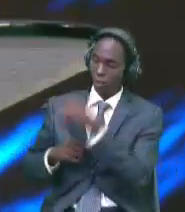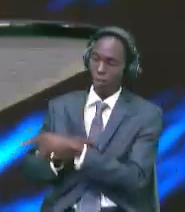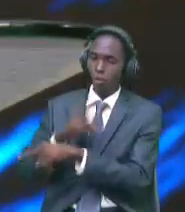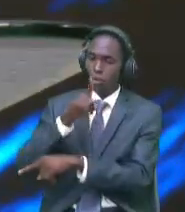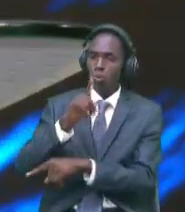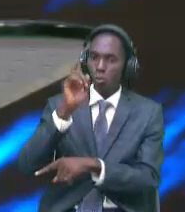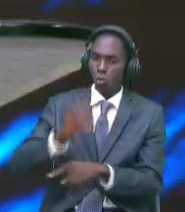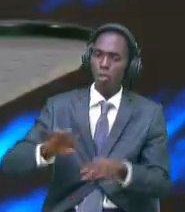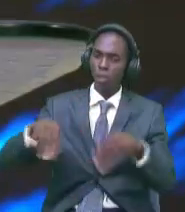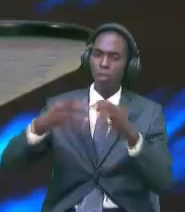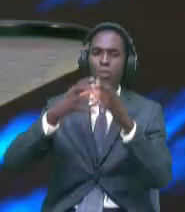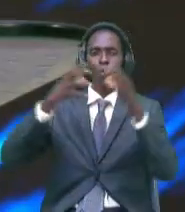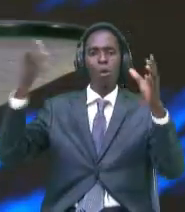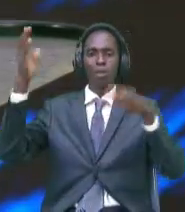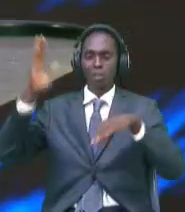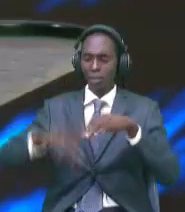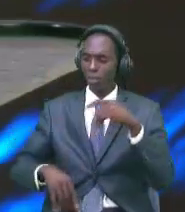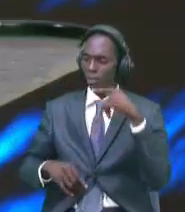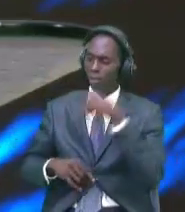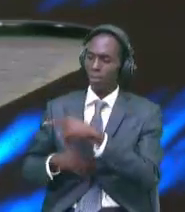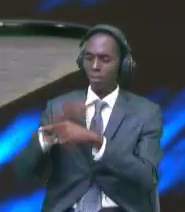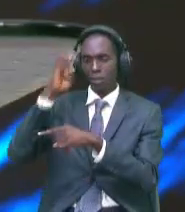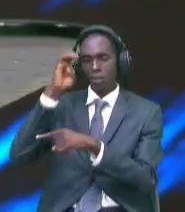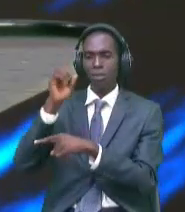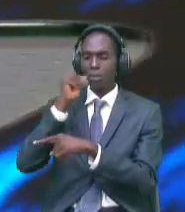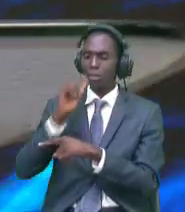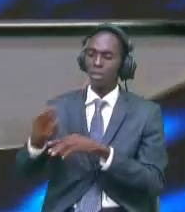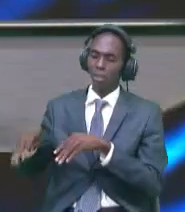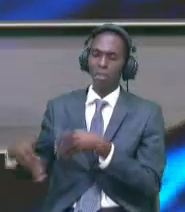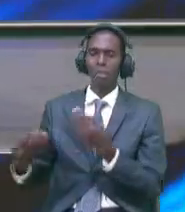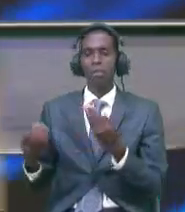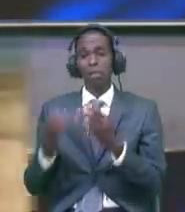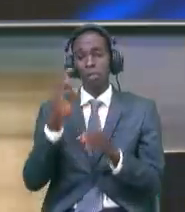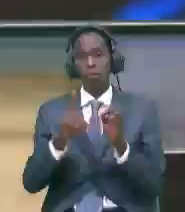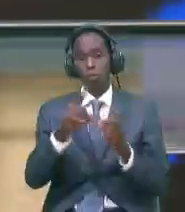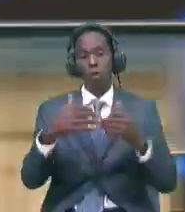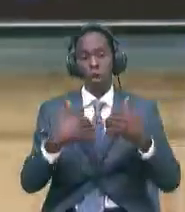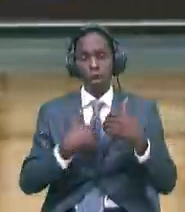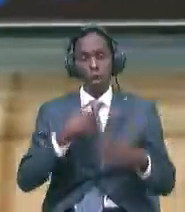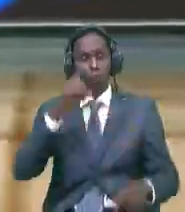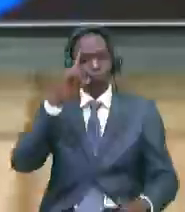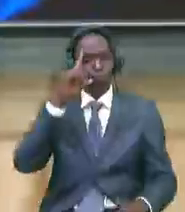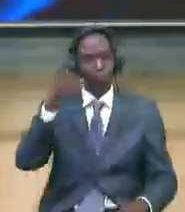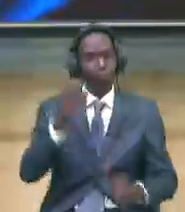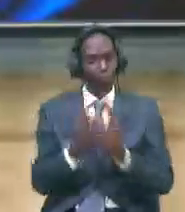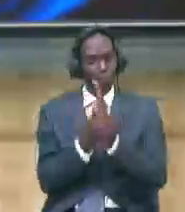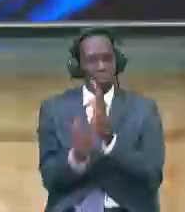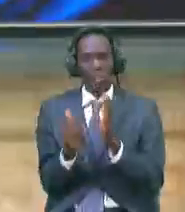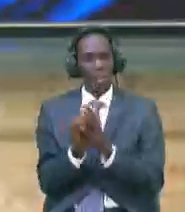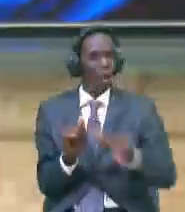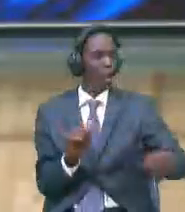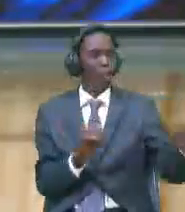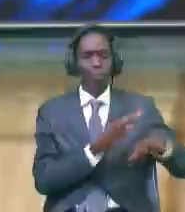more than she, than he is going to give. If you have skill that the rest of us don't have, you